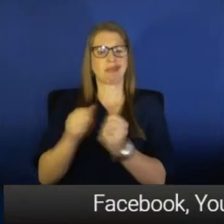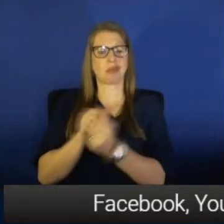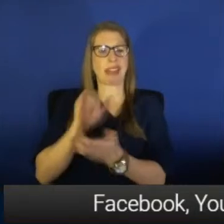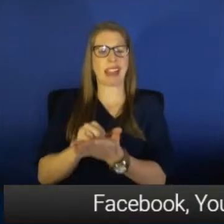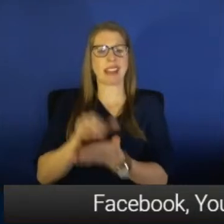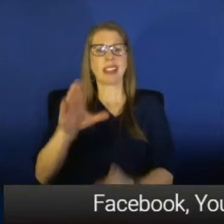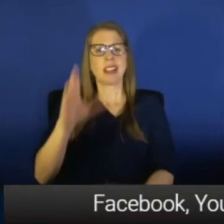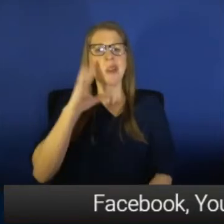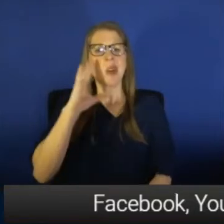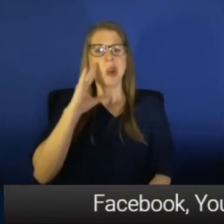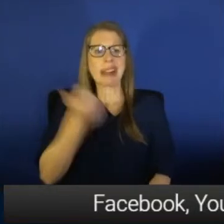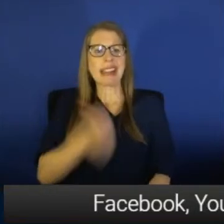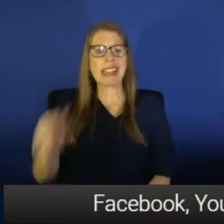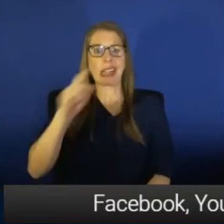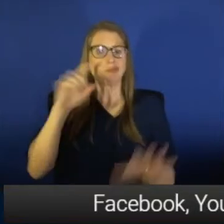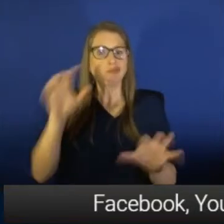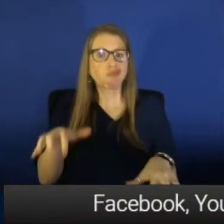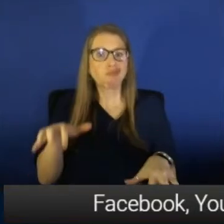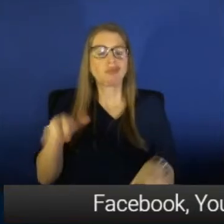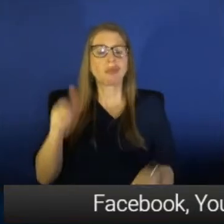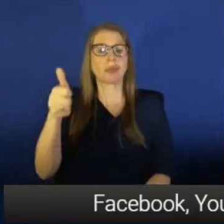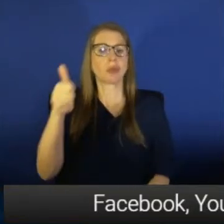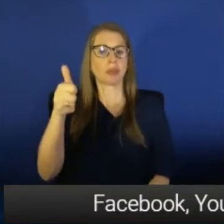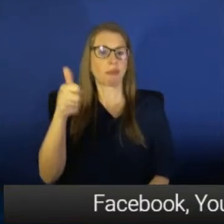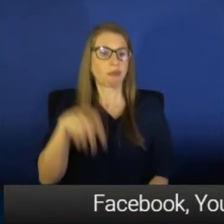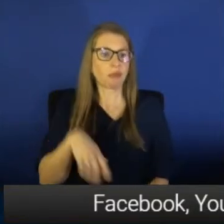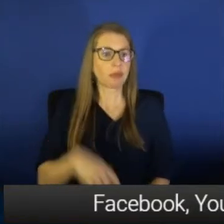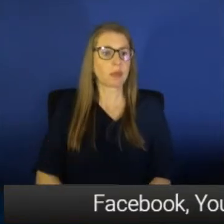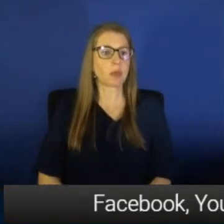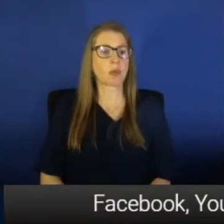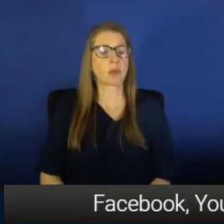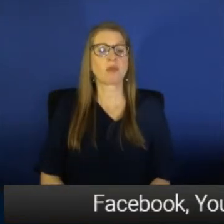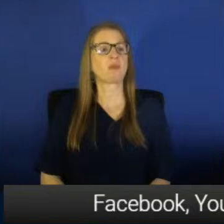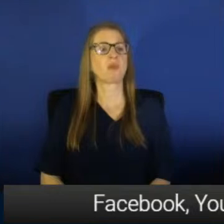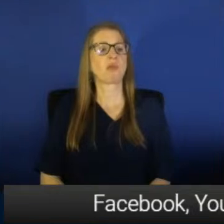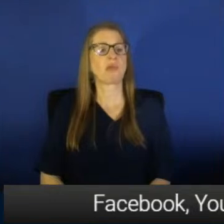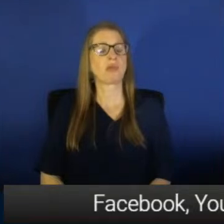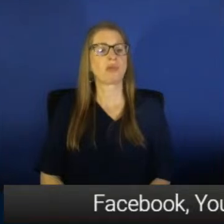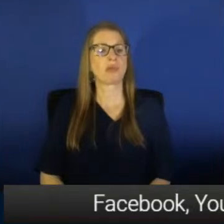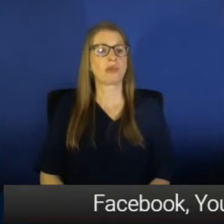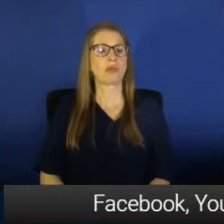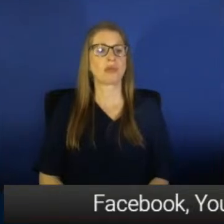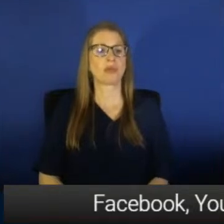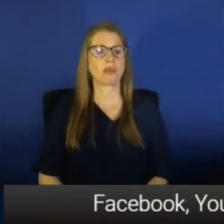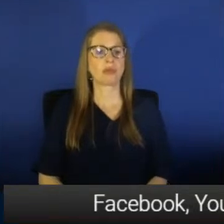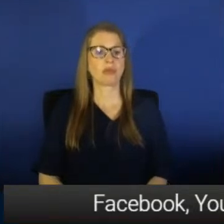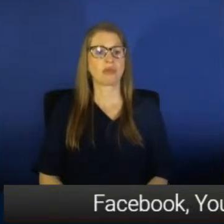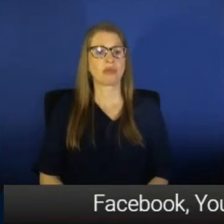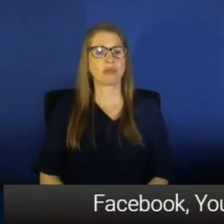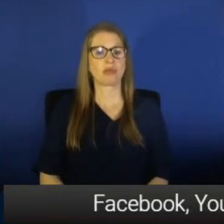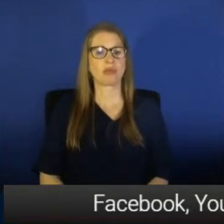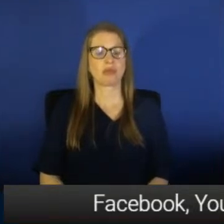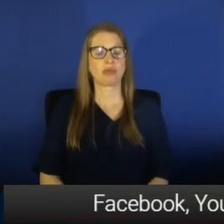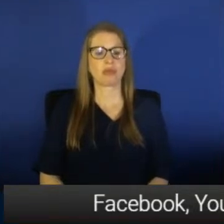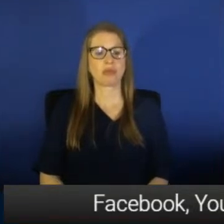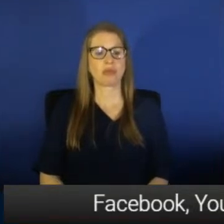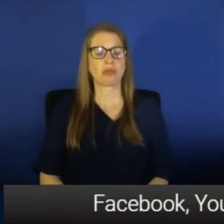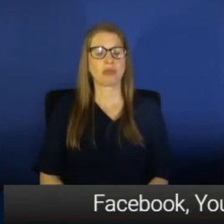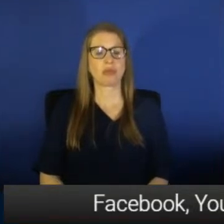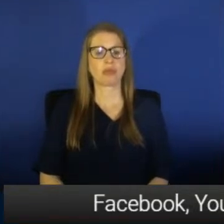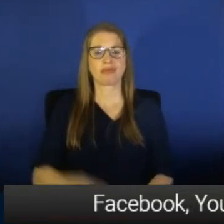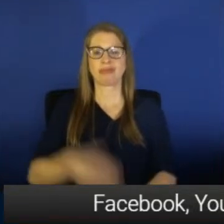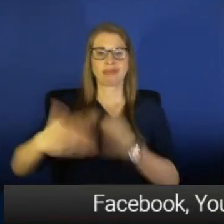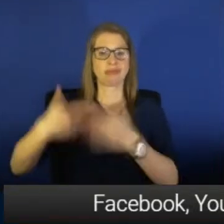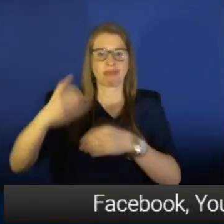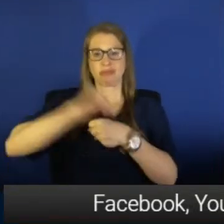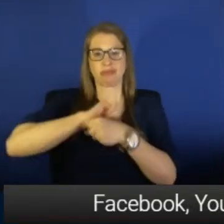is it any surprise to you that, again, going through the last couple of years of a pandemic with everything, as Dr. Gerard mentioned, so many other things